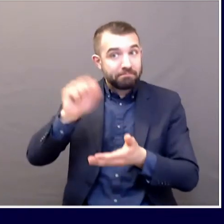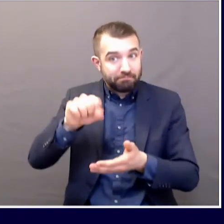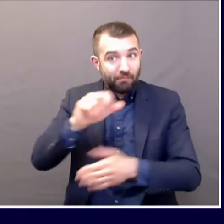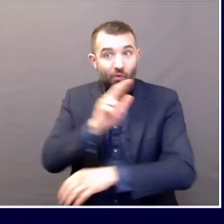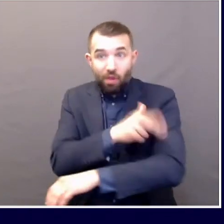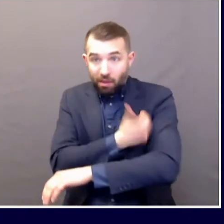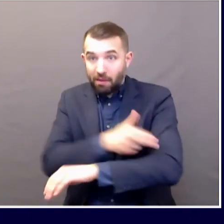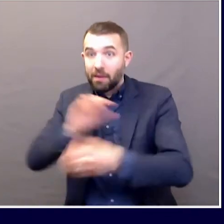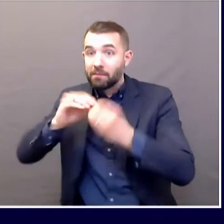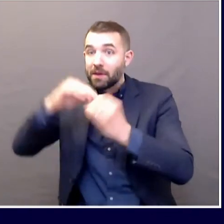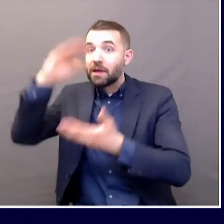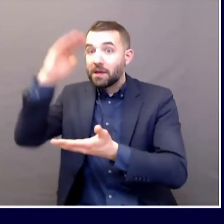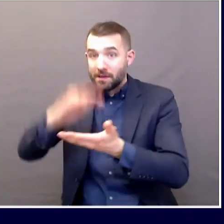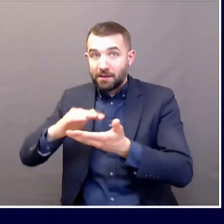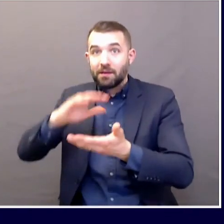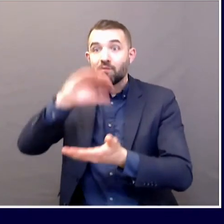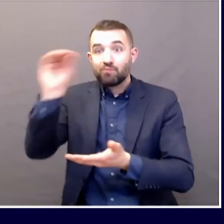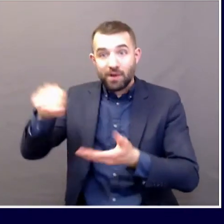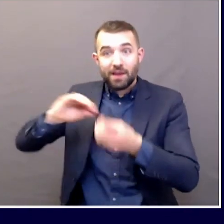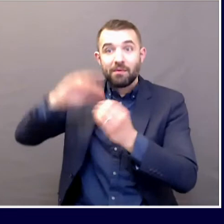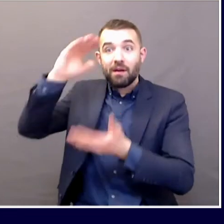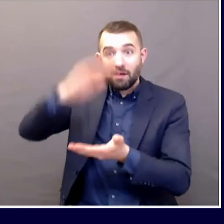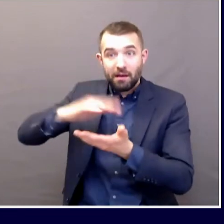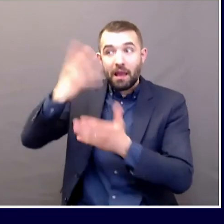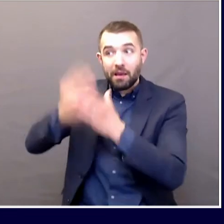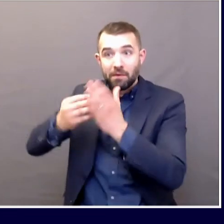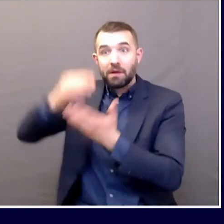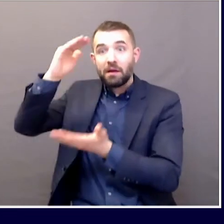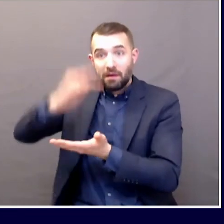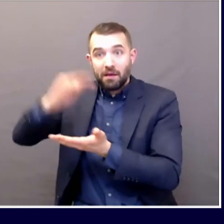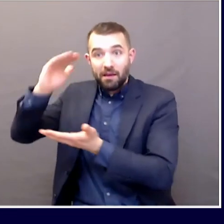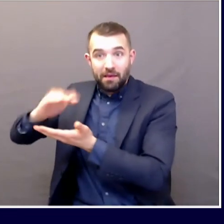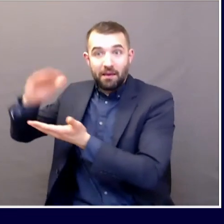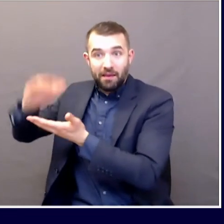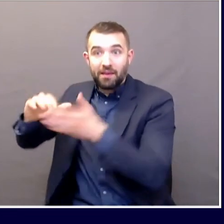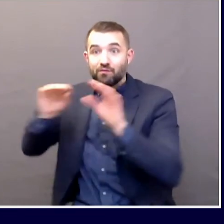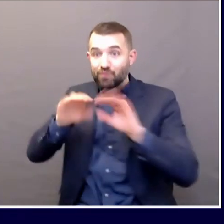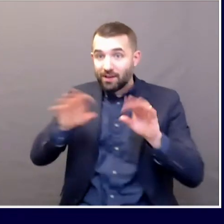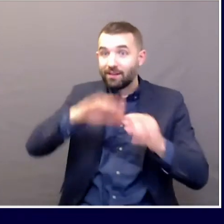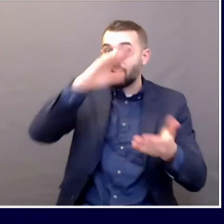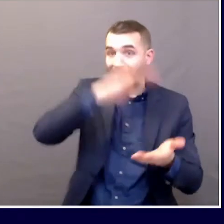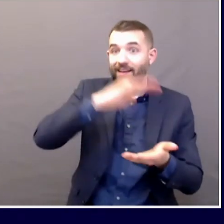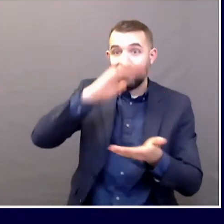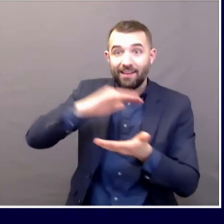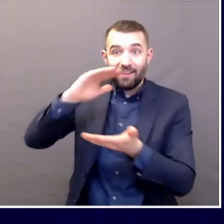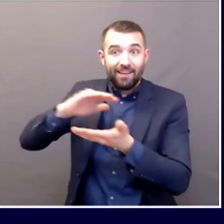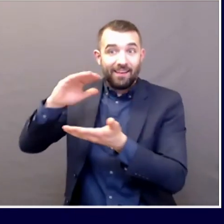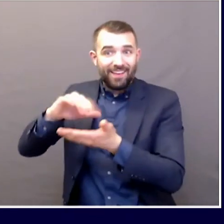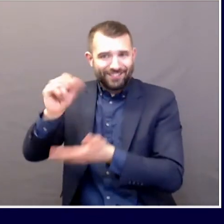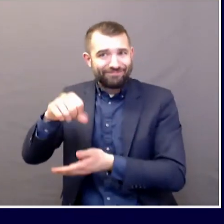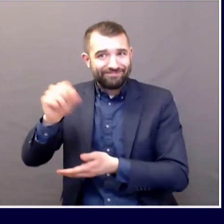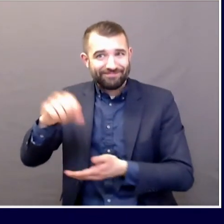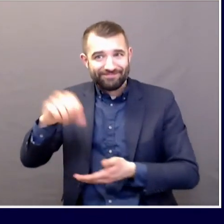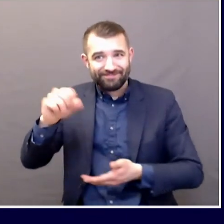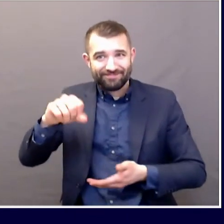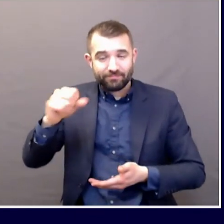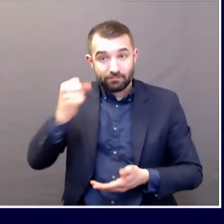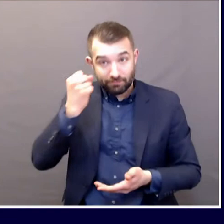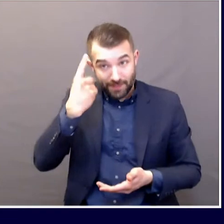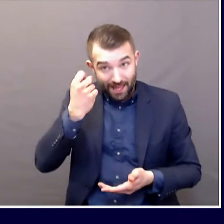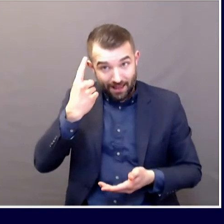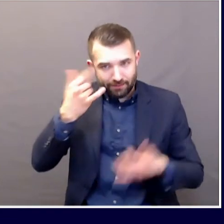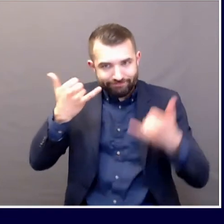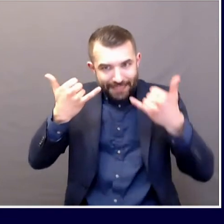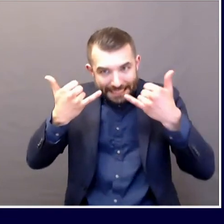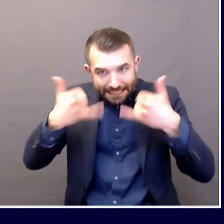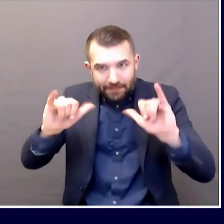come down, deaths have come down, outbreaks in long-term care facilities have come down, we're still in this. We still